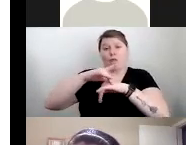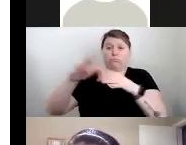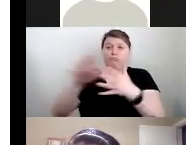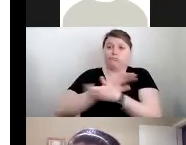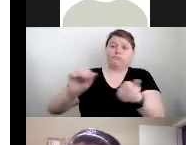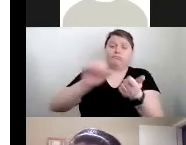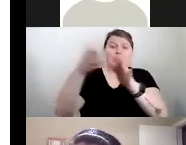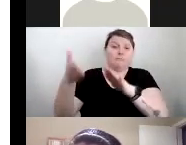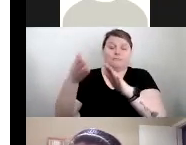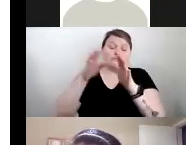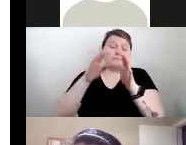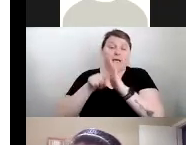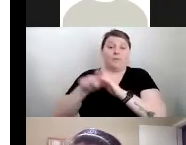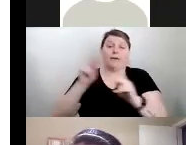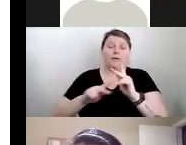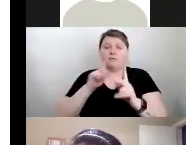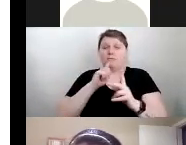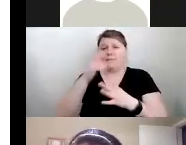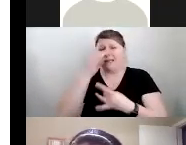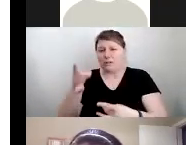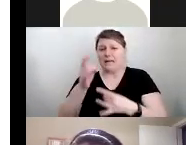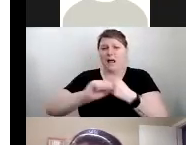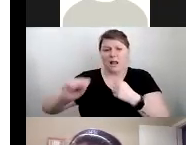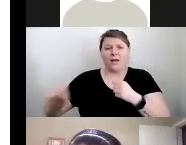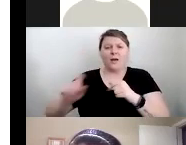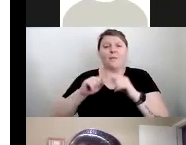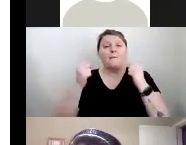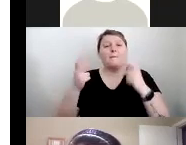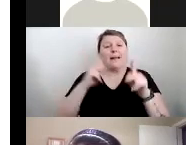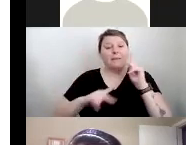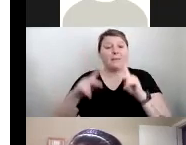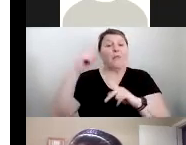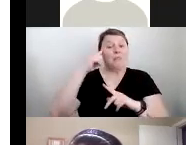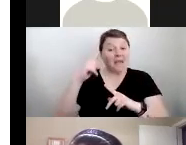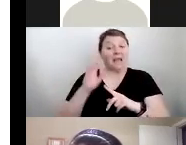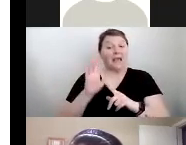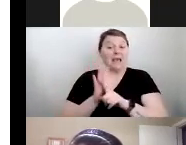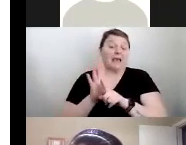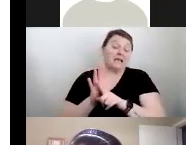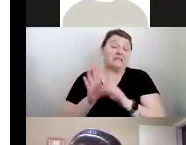fascinating, very long, but considered by many to be Stephen King's best novel.